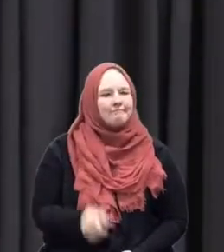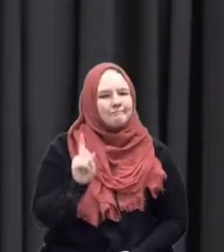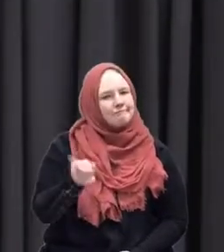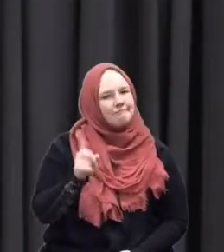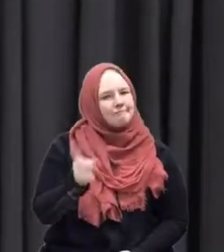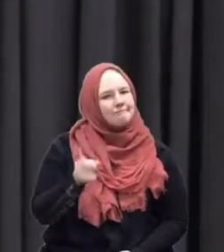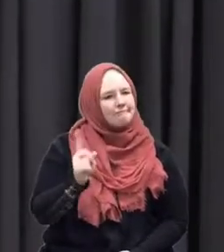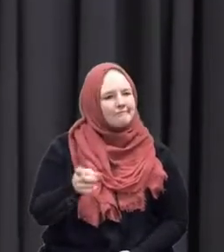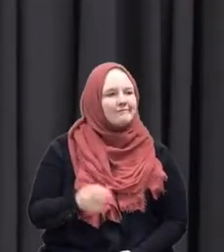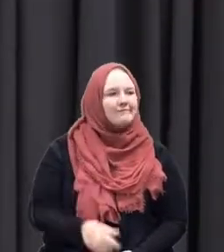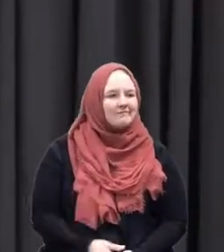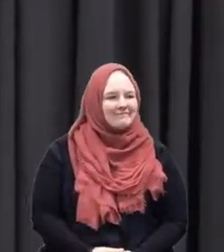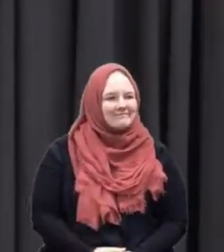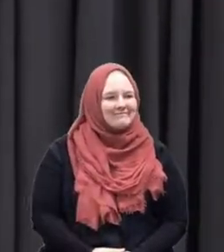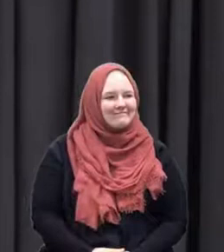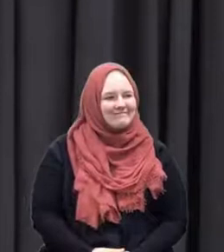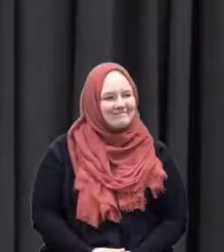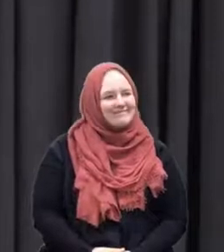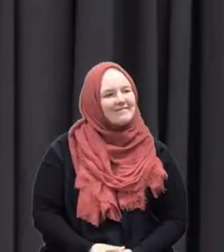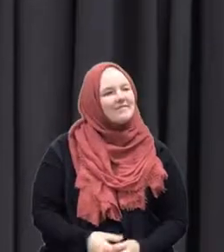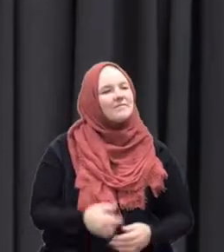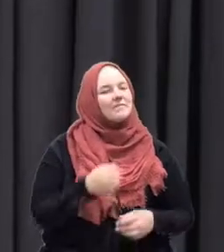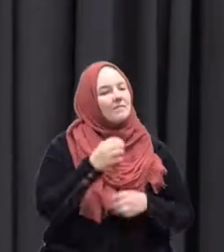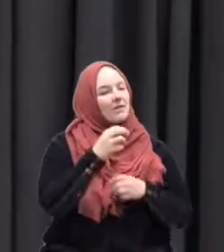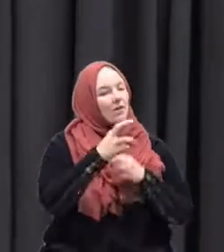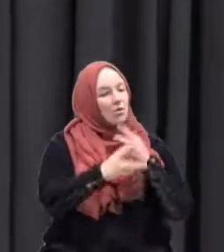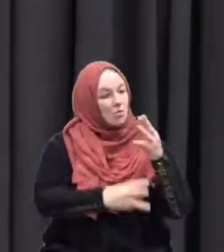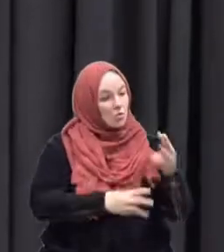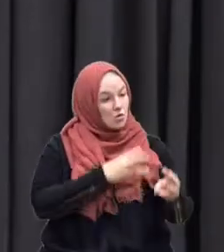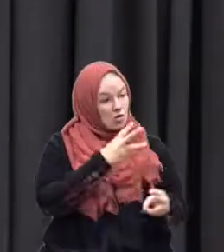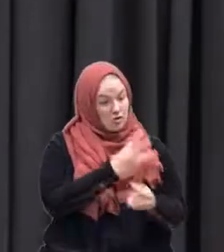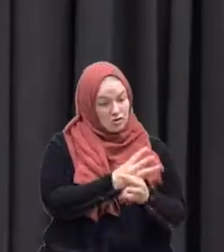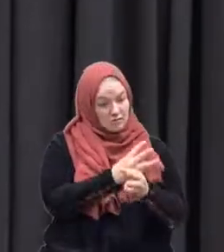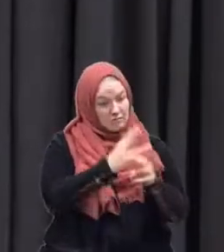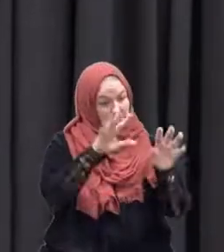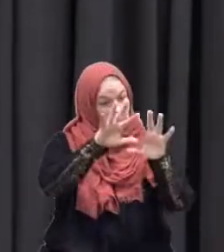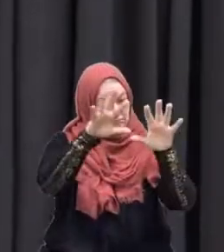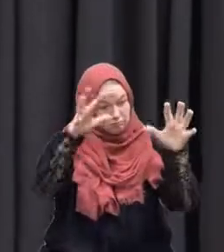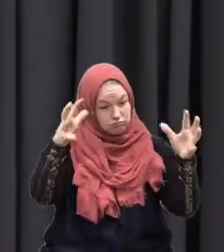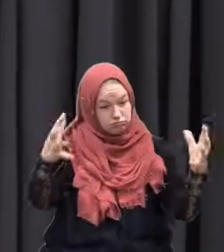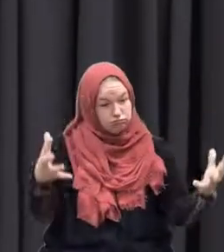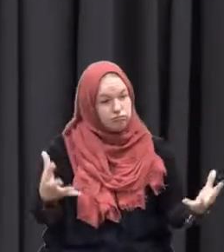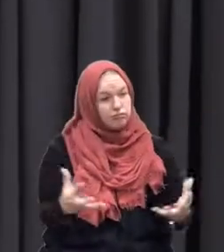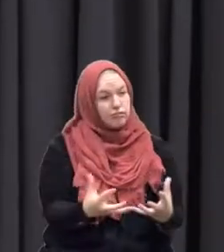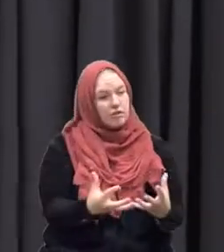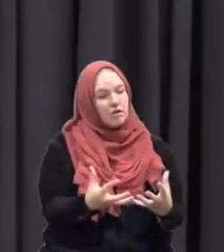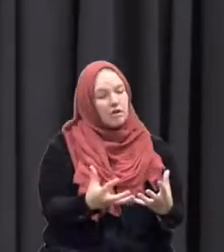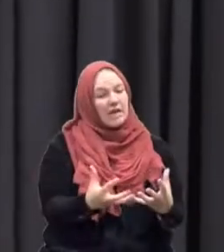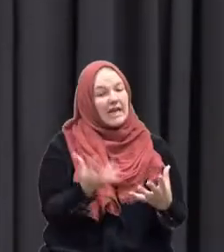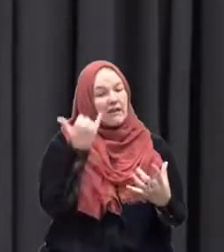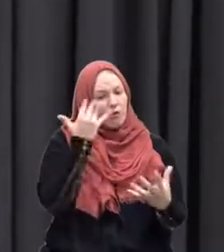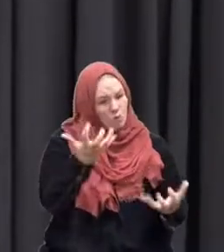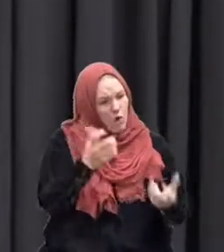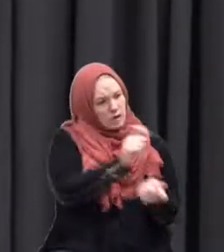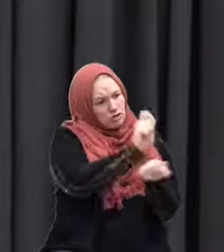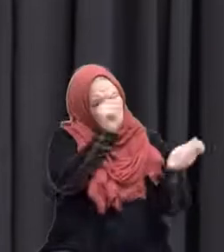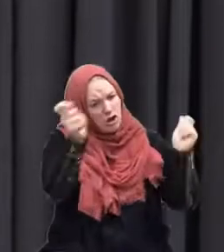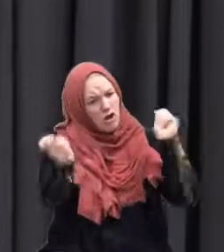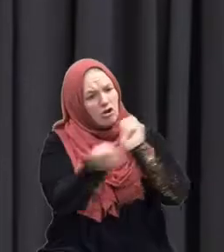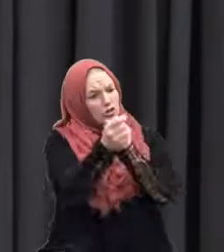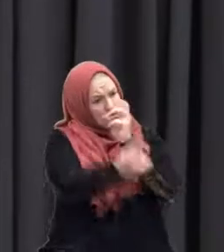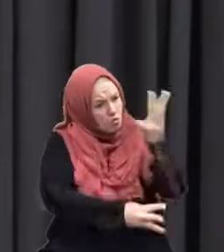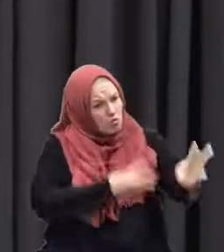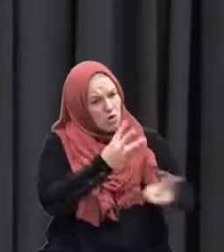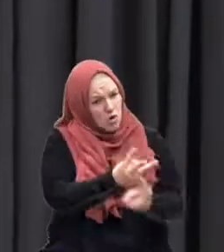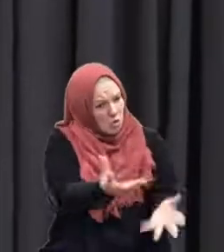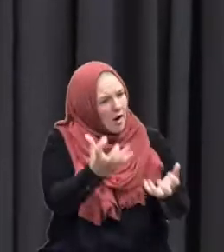as Muslims in reforming the world, we always have to start with reforming ourselves. And when we